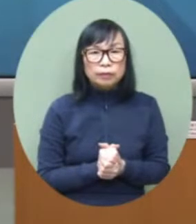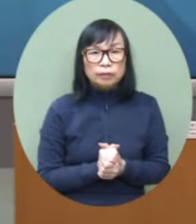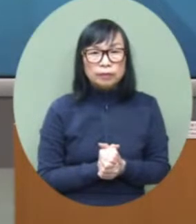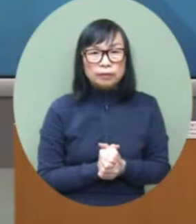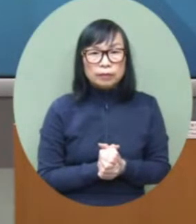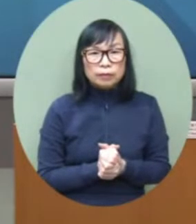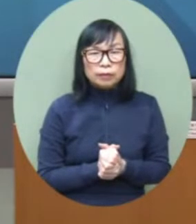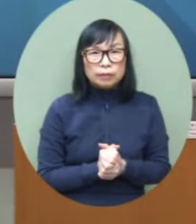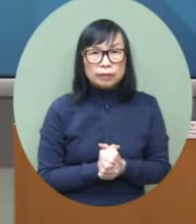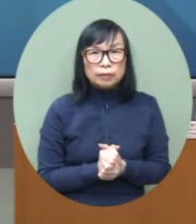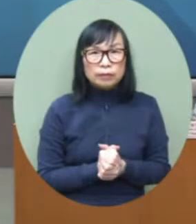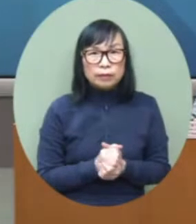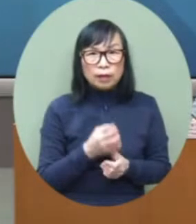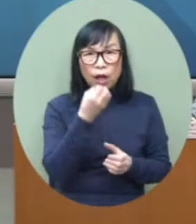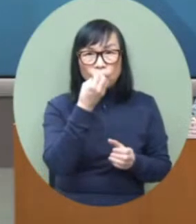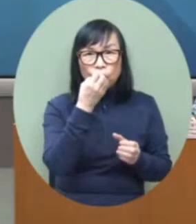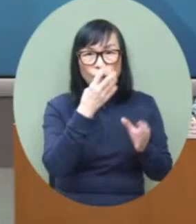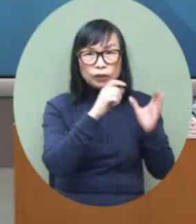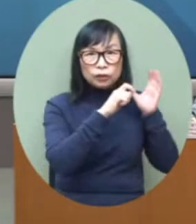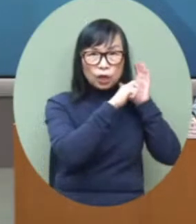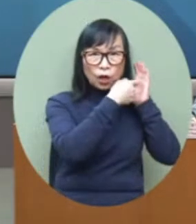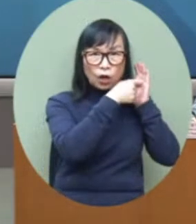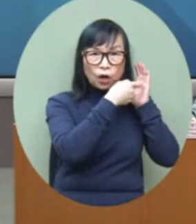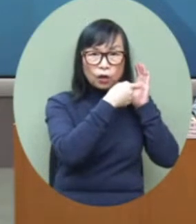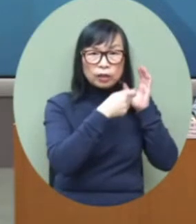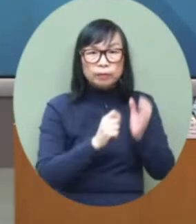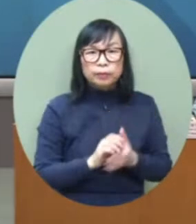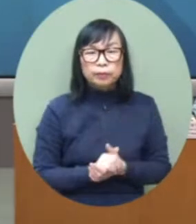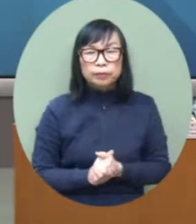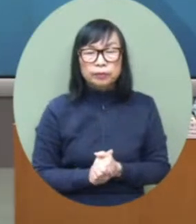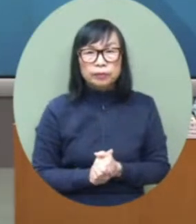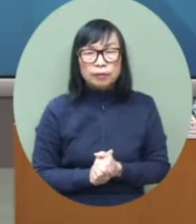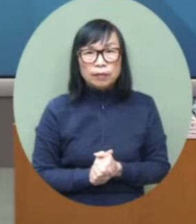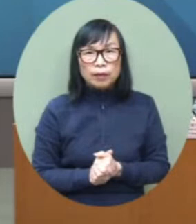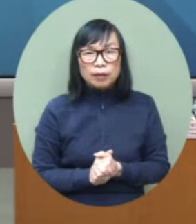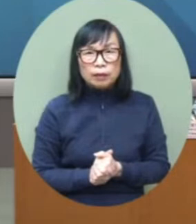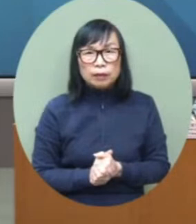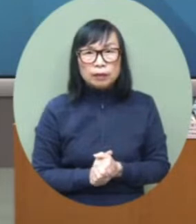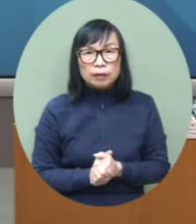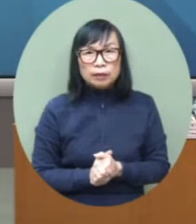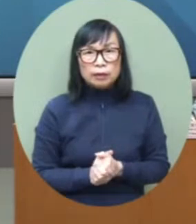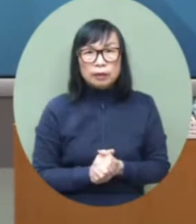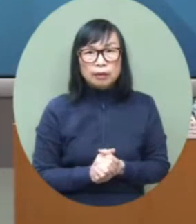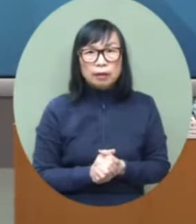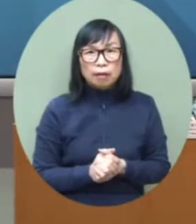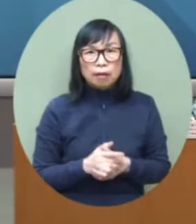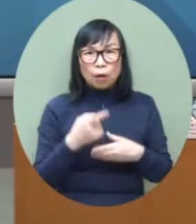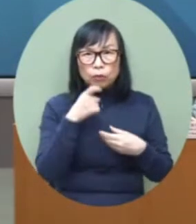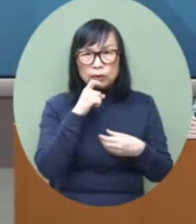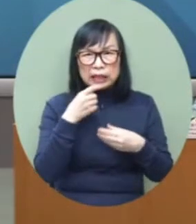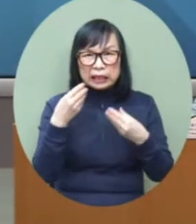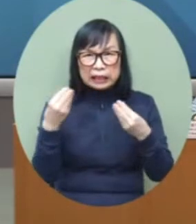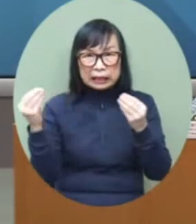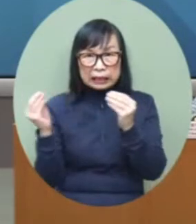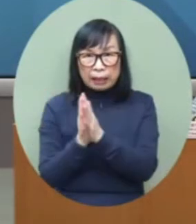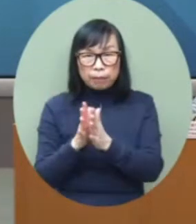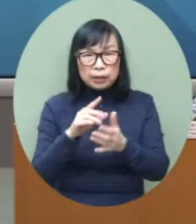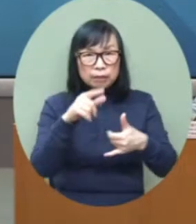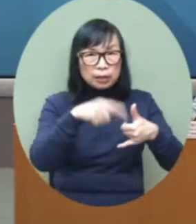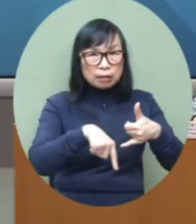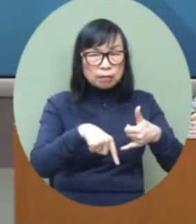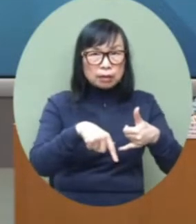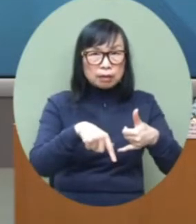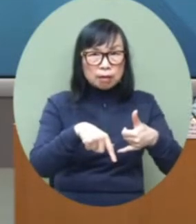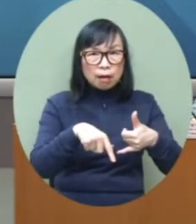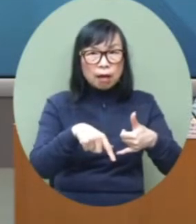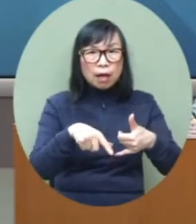Questions from RTHK. So some infected people with no and mild symptoms can go out after 14 days